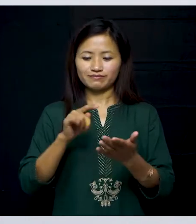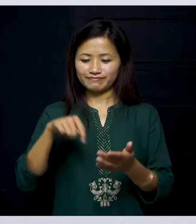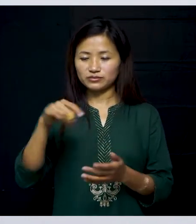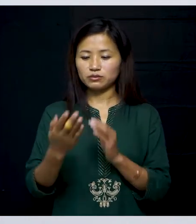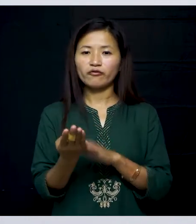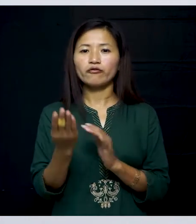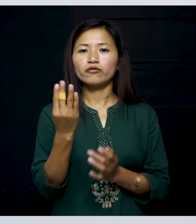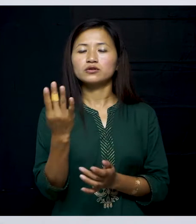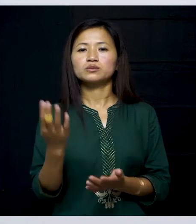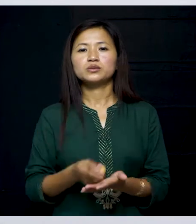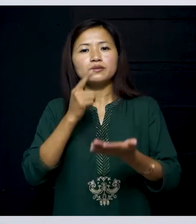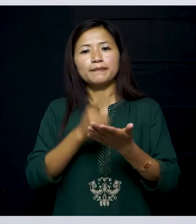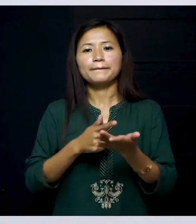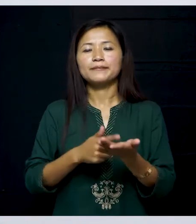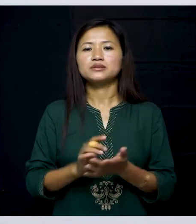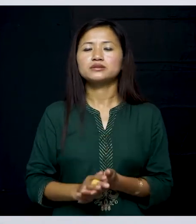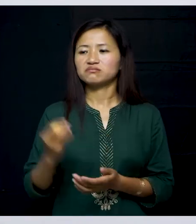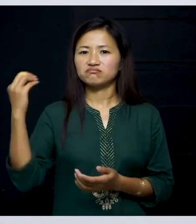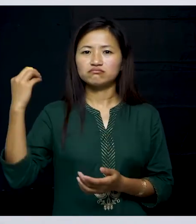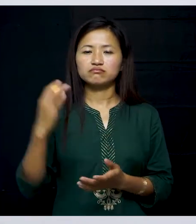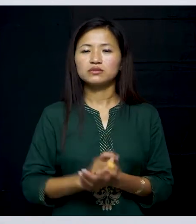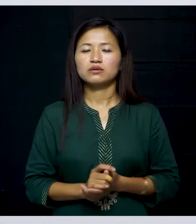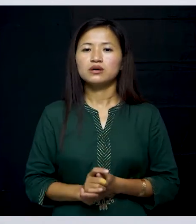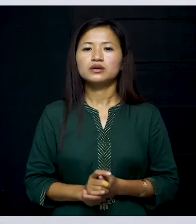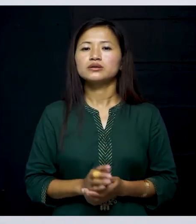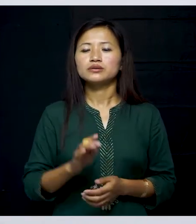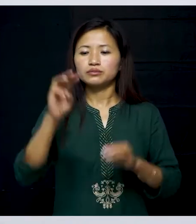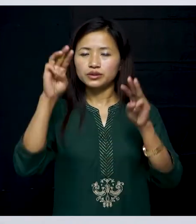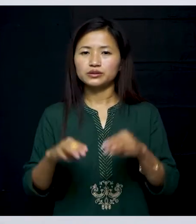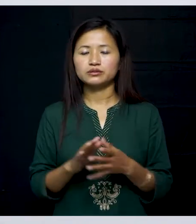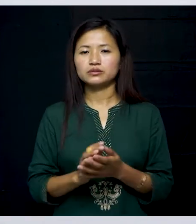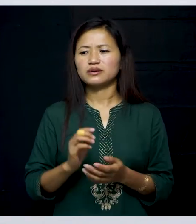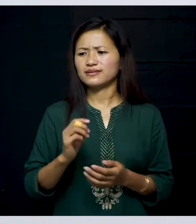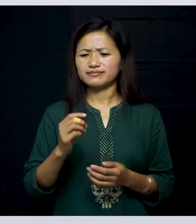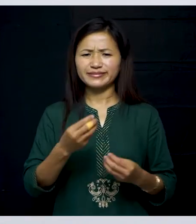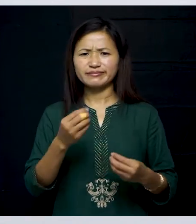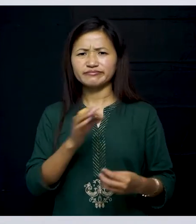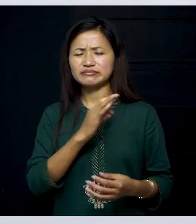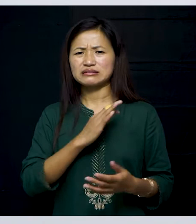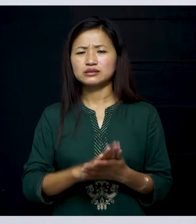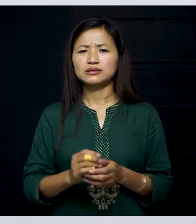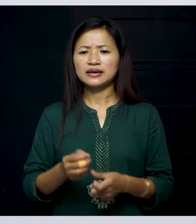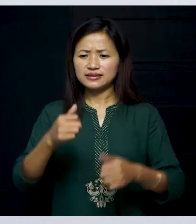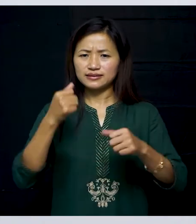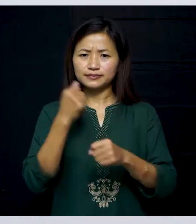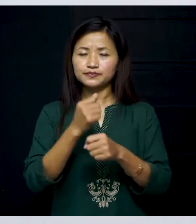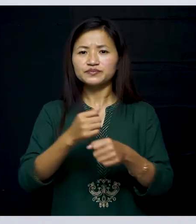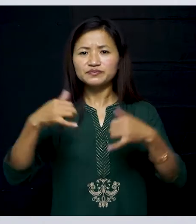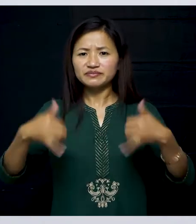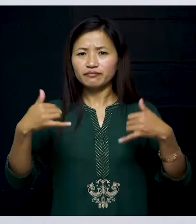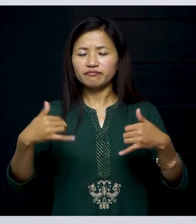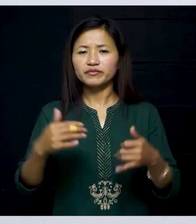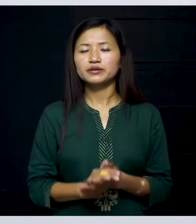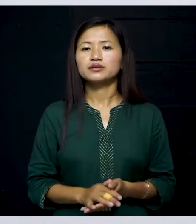how will it be? It can be very dangerous again. You might be addicted to some games. You are in class 7, I know. Many of you are